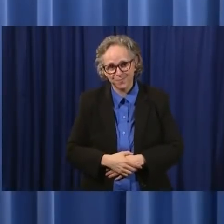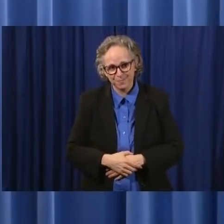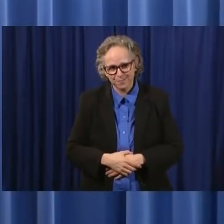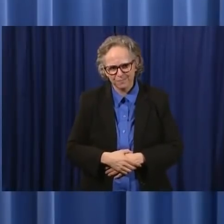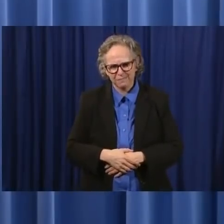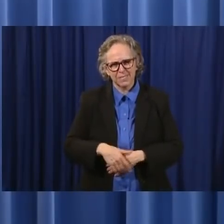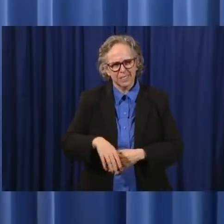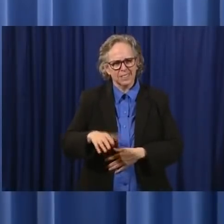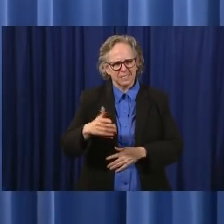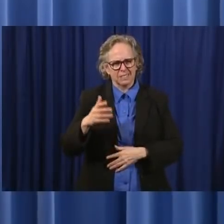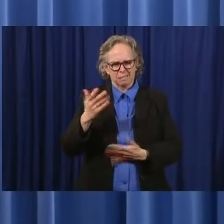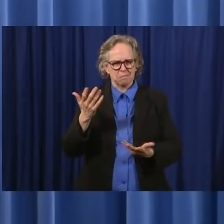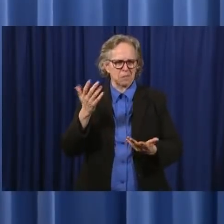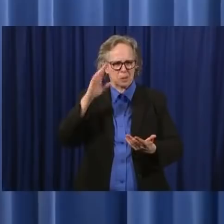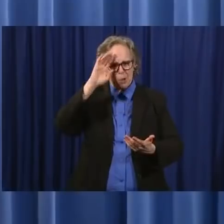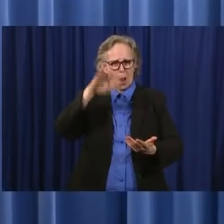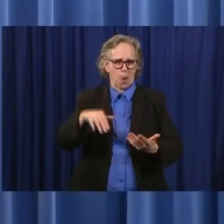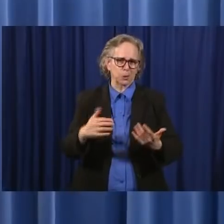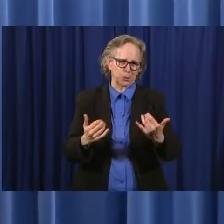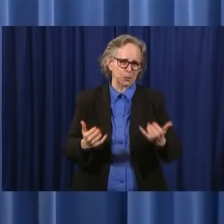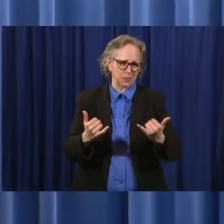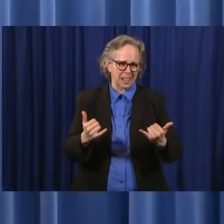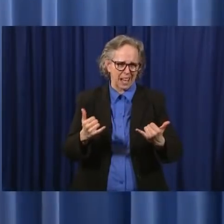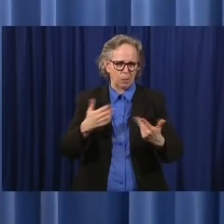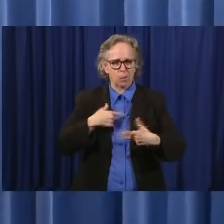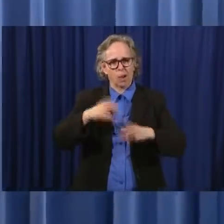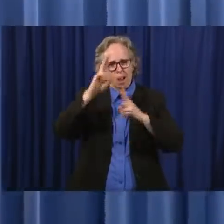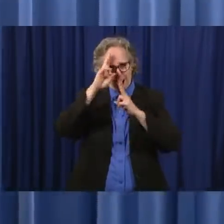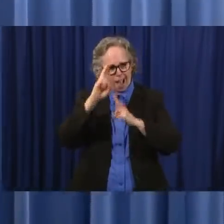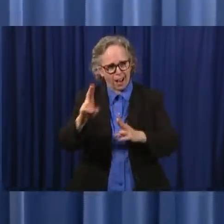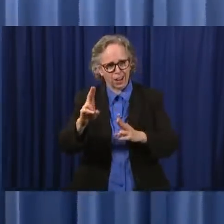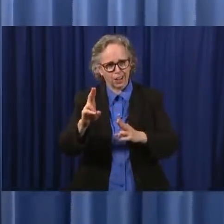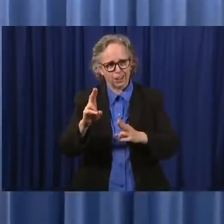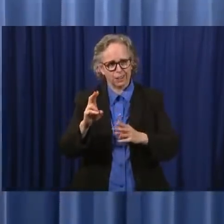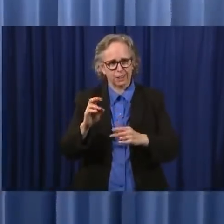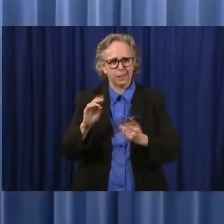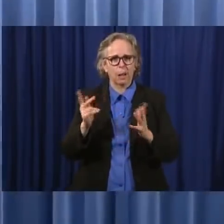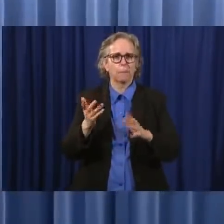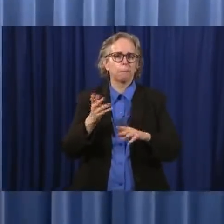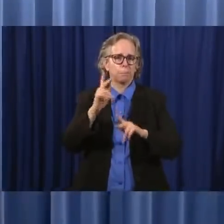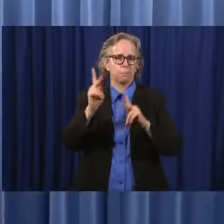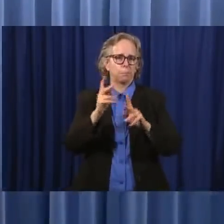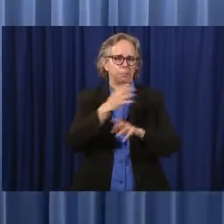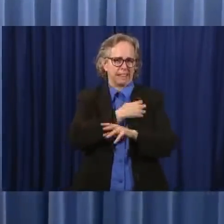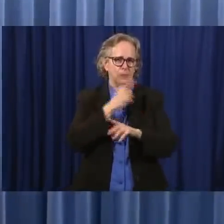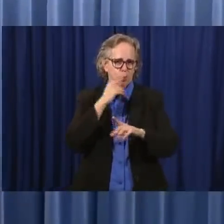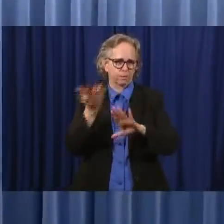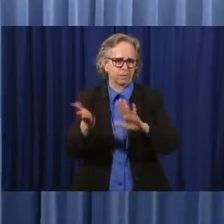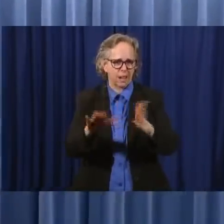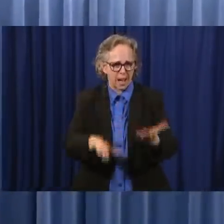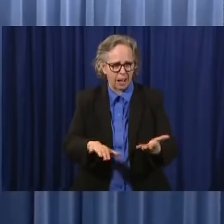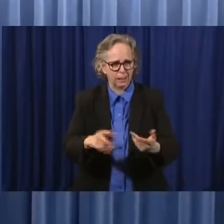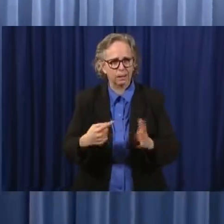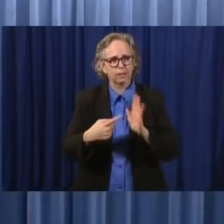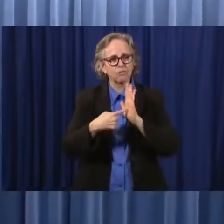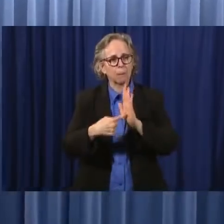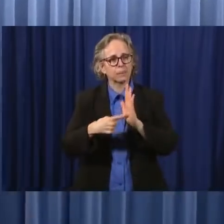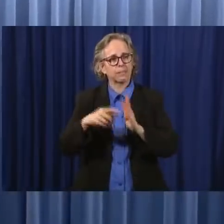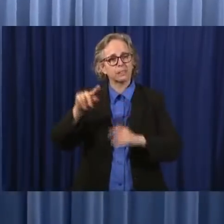appropriate that today, when we honor fallen police officers, Representative Thompson, members of our